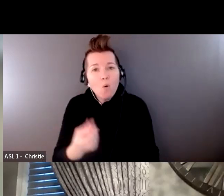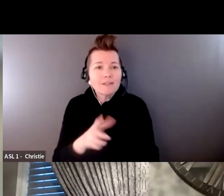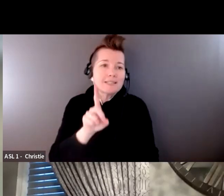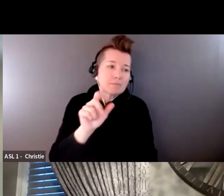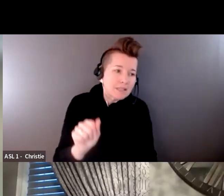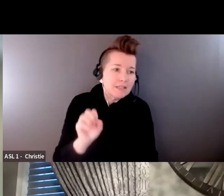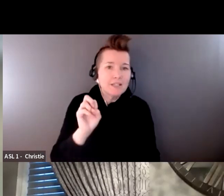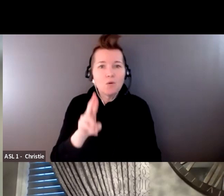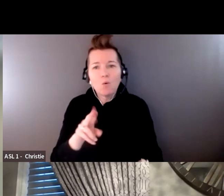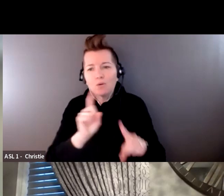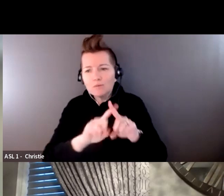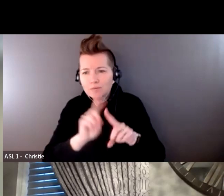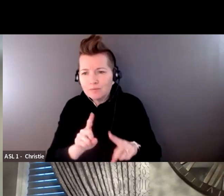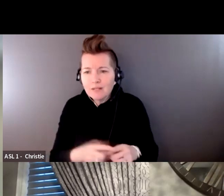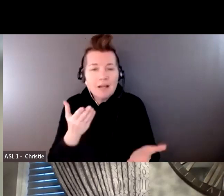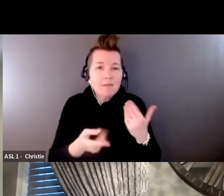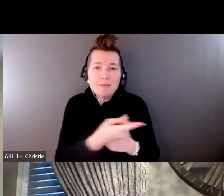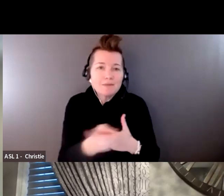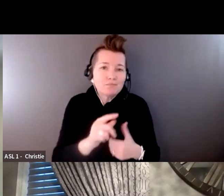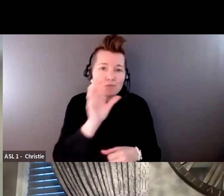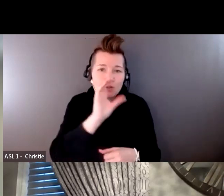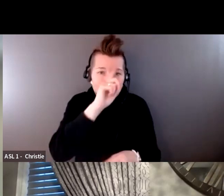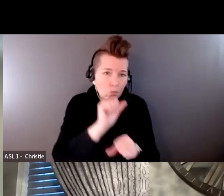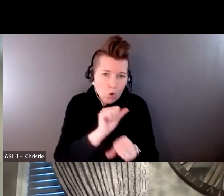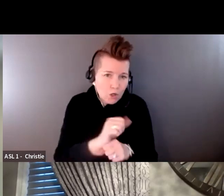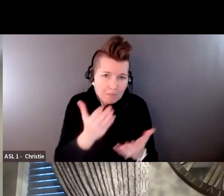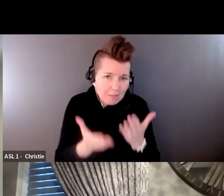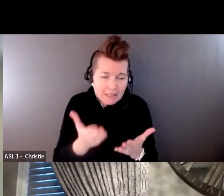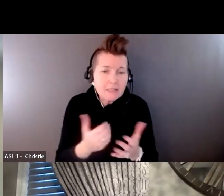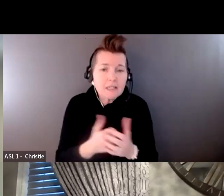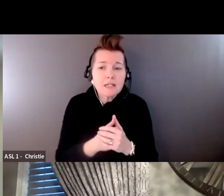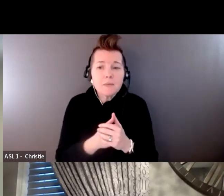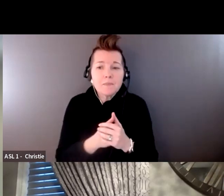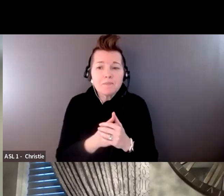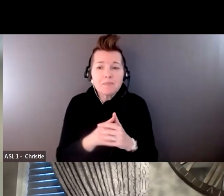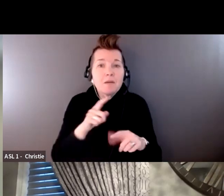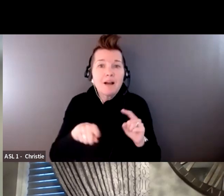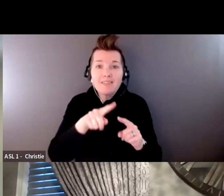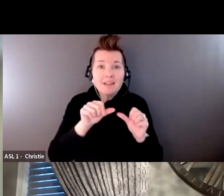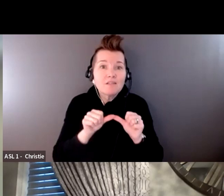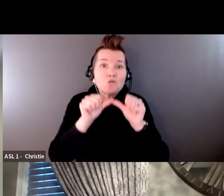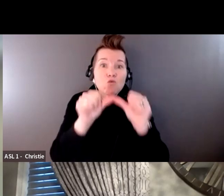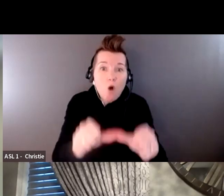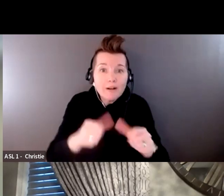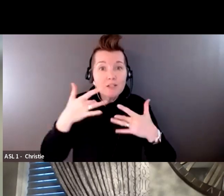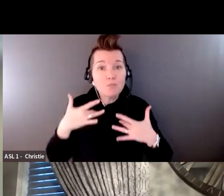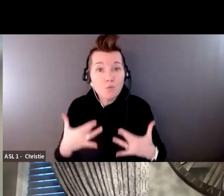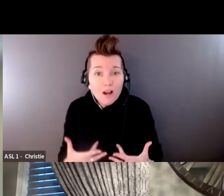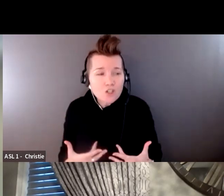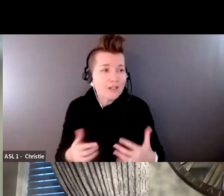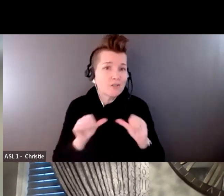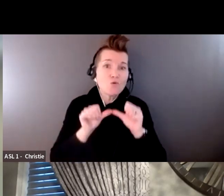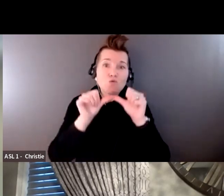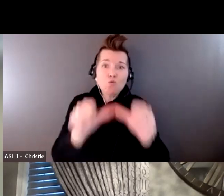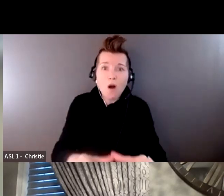difficulty looking for work, right? Oftentimes it is chronic depression, chronic anxiety,